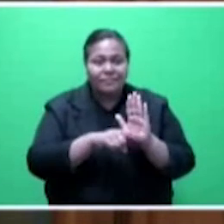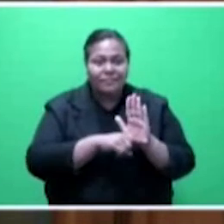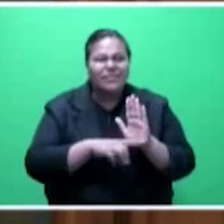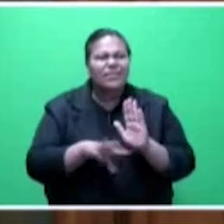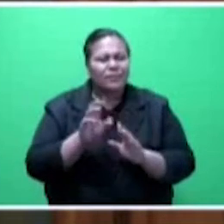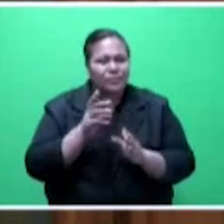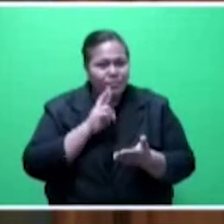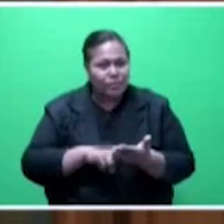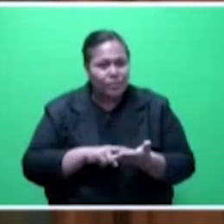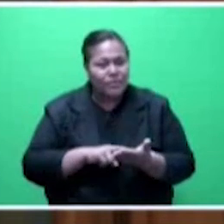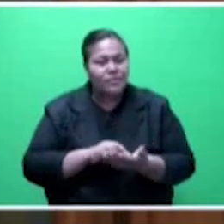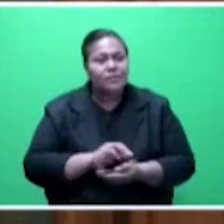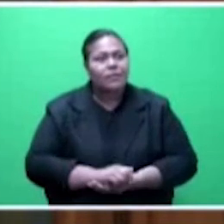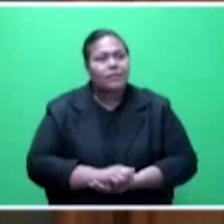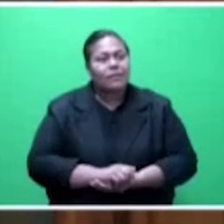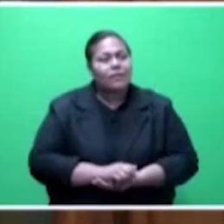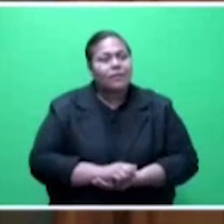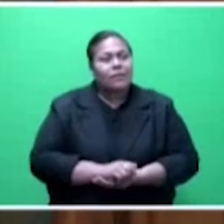in the report.